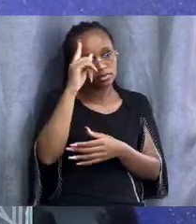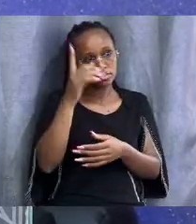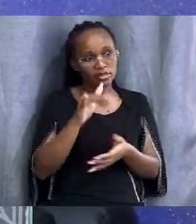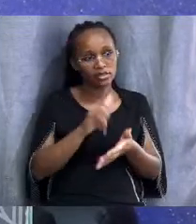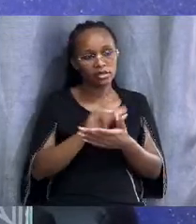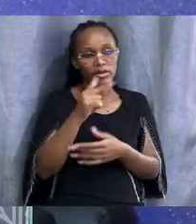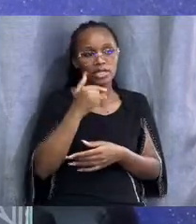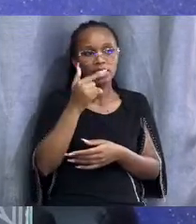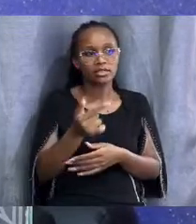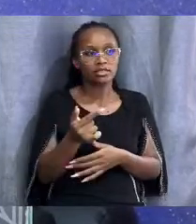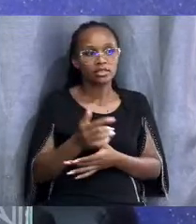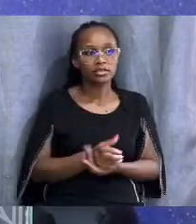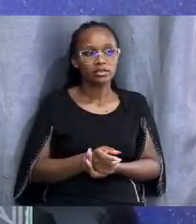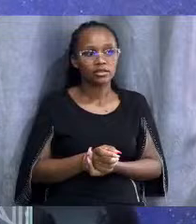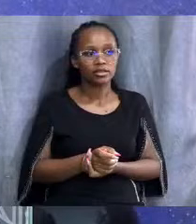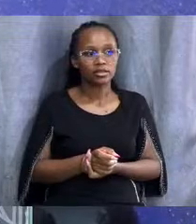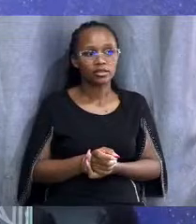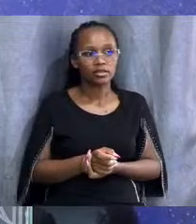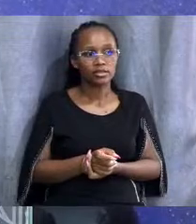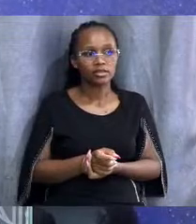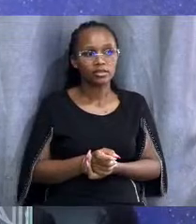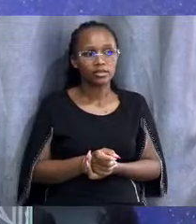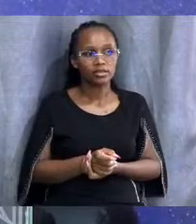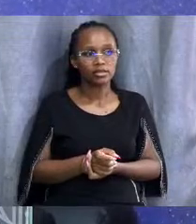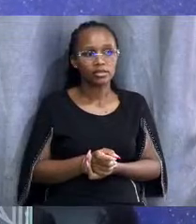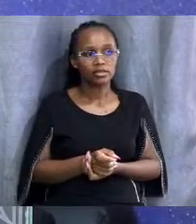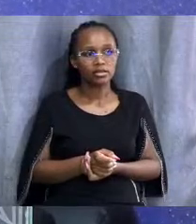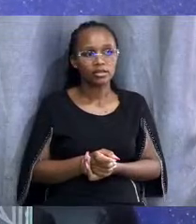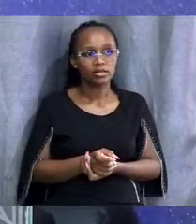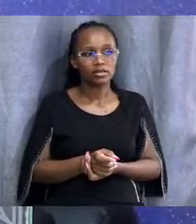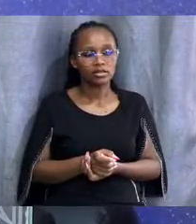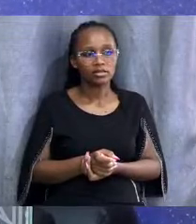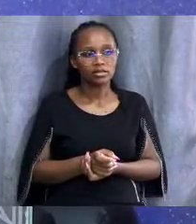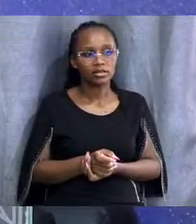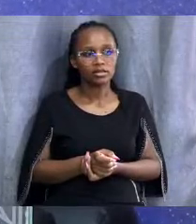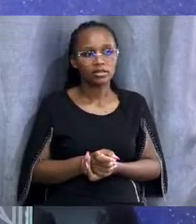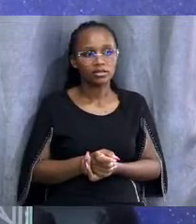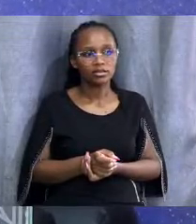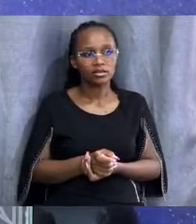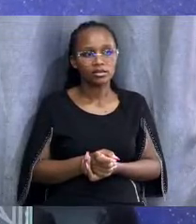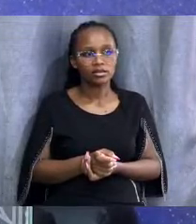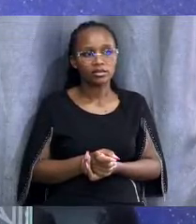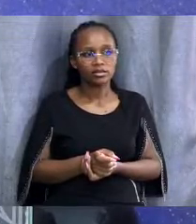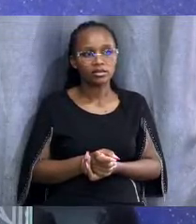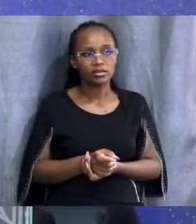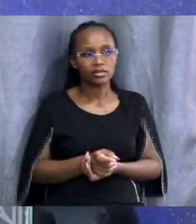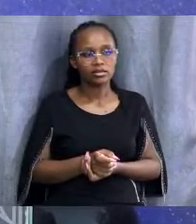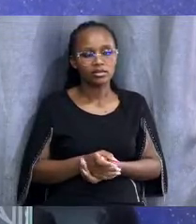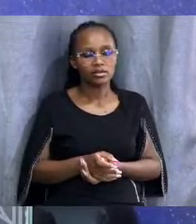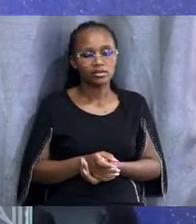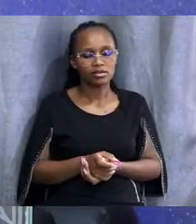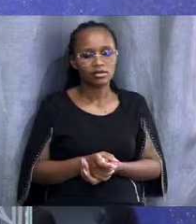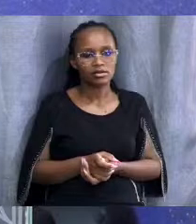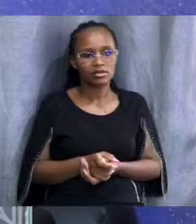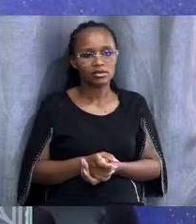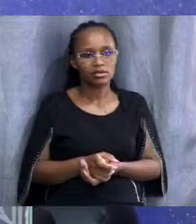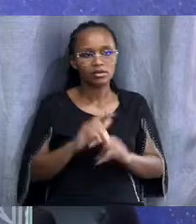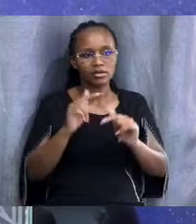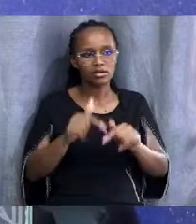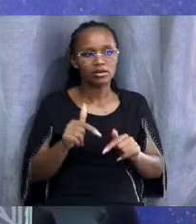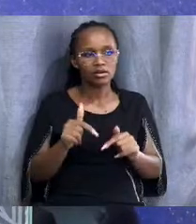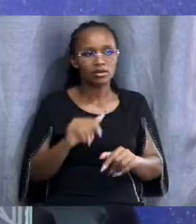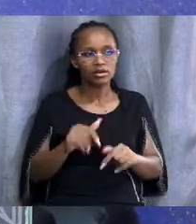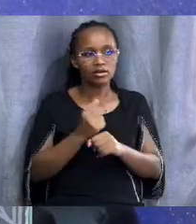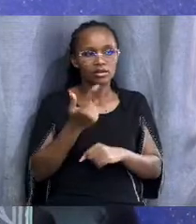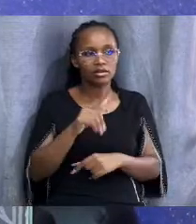once said that he discovered a wardrobe, however ugly it was. This made